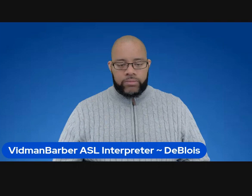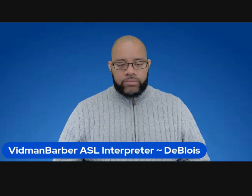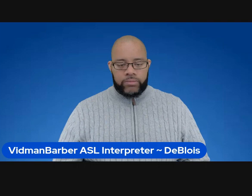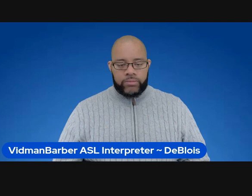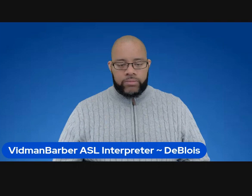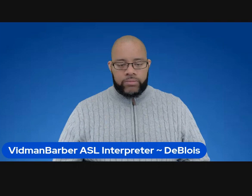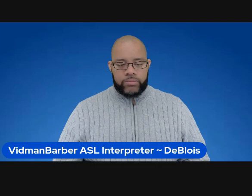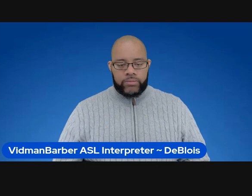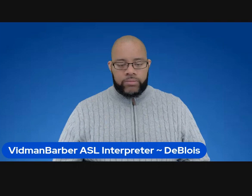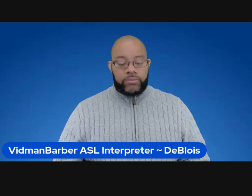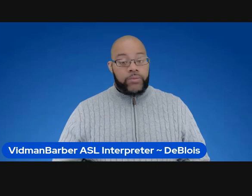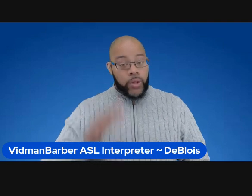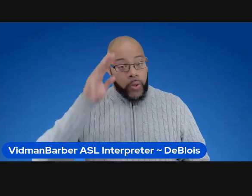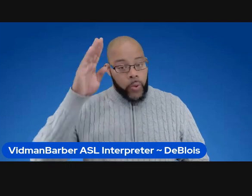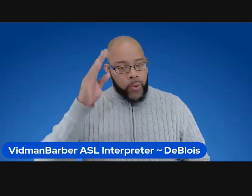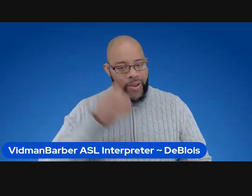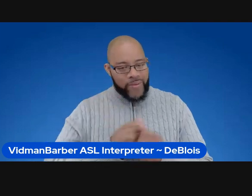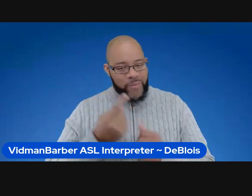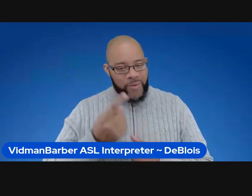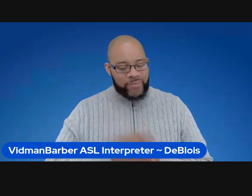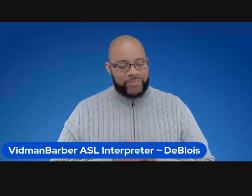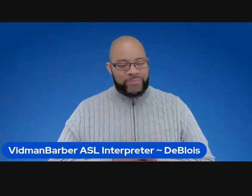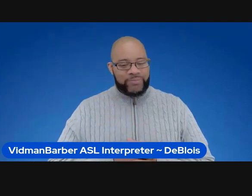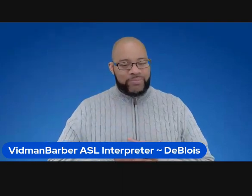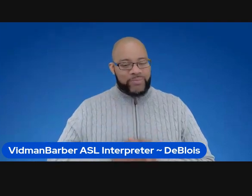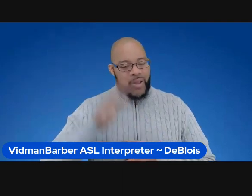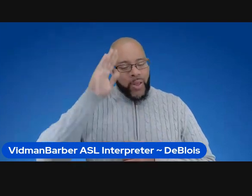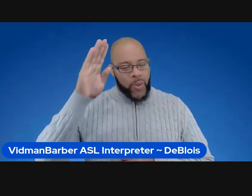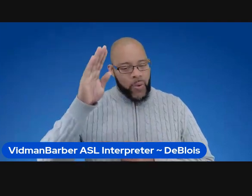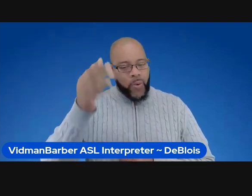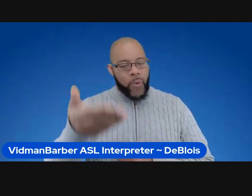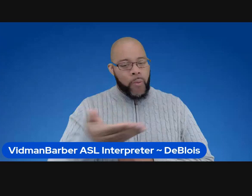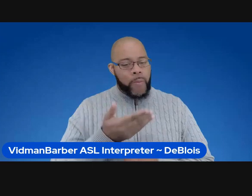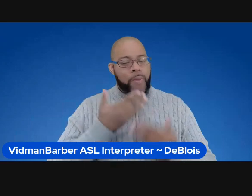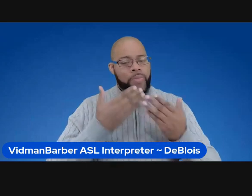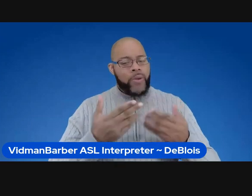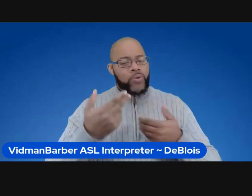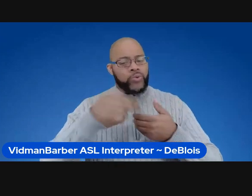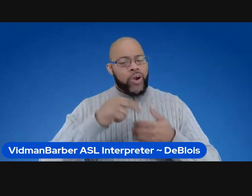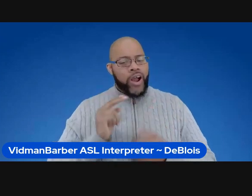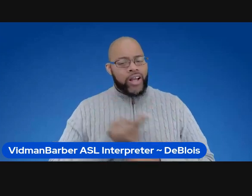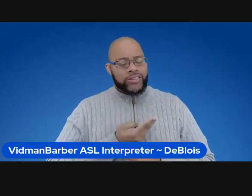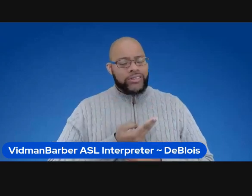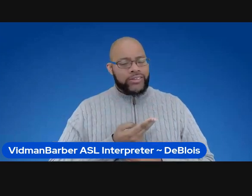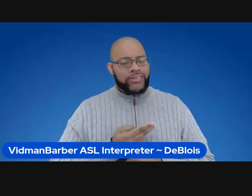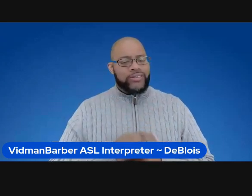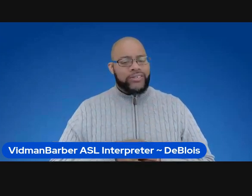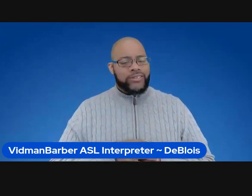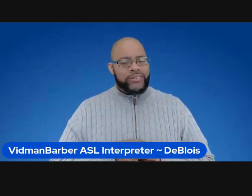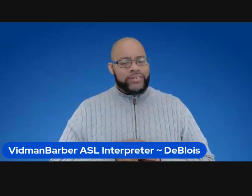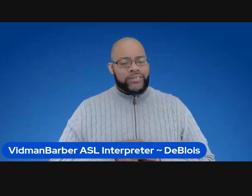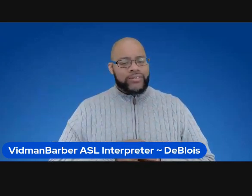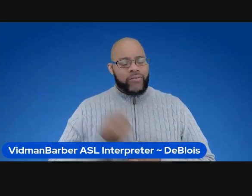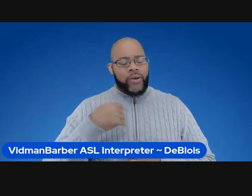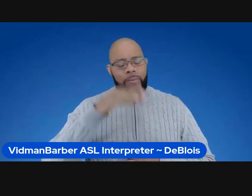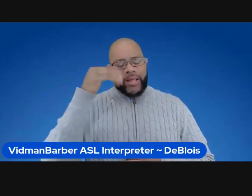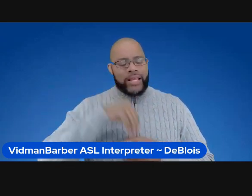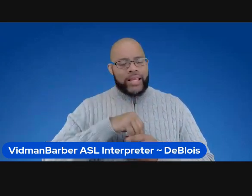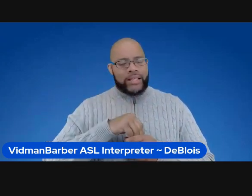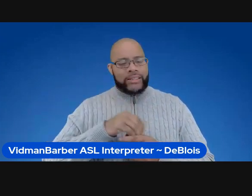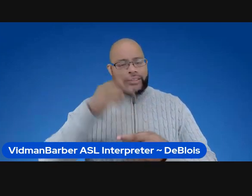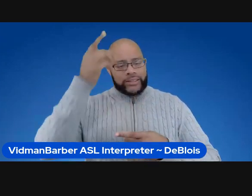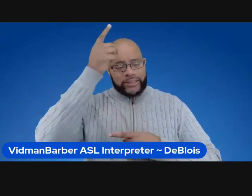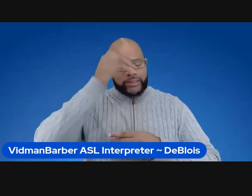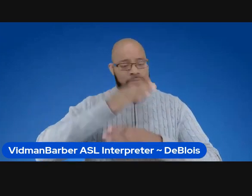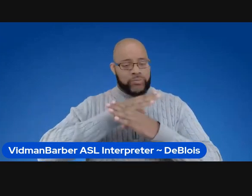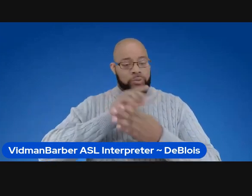yeah. Good day, everyone. Hello and welcome. Thank you for joining us for the fourth annual Black and Hymnal Week, a week where